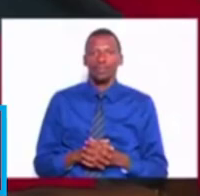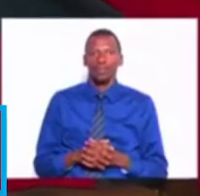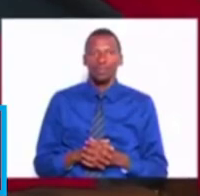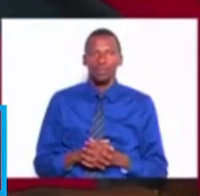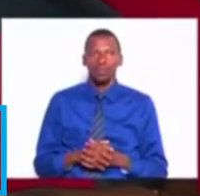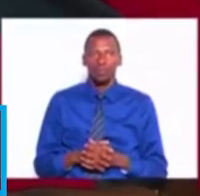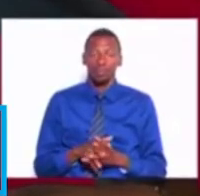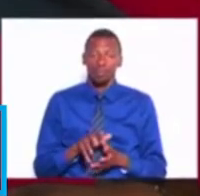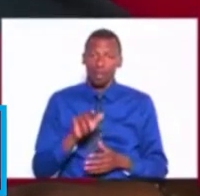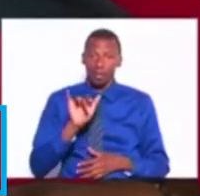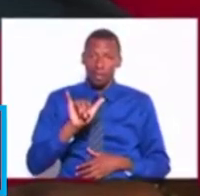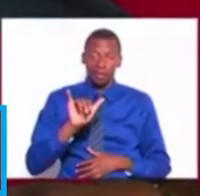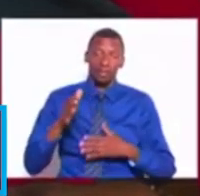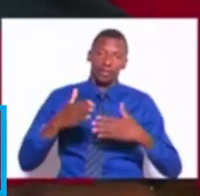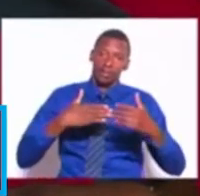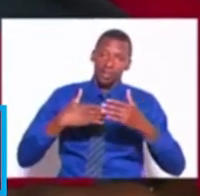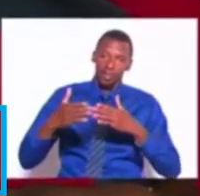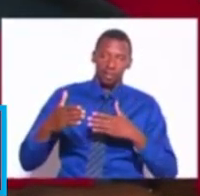That is a sign.